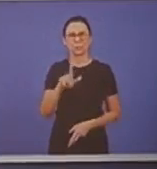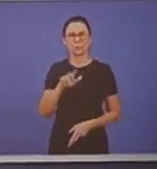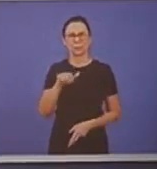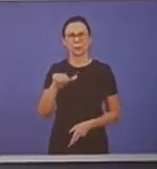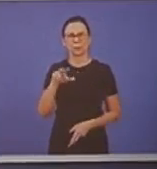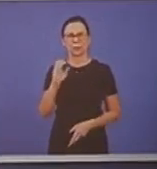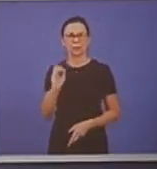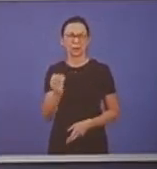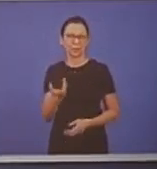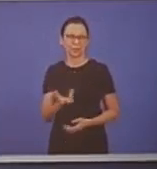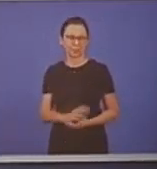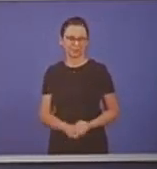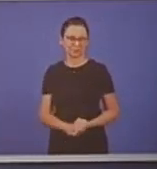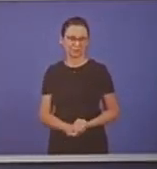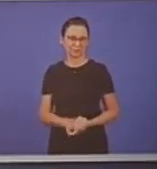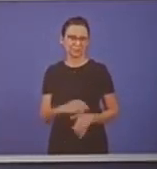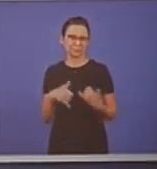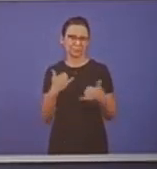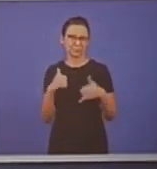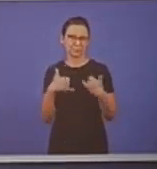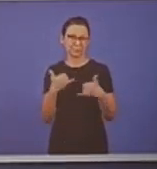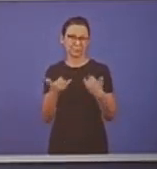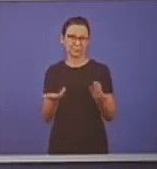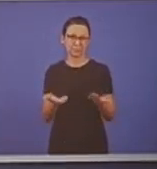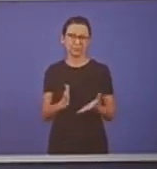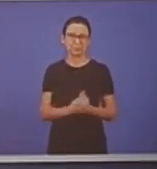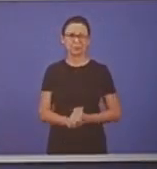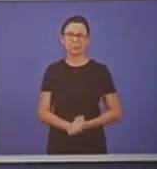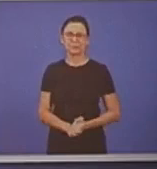something almost obvious.